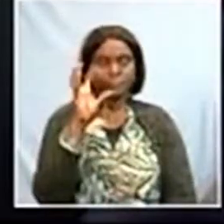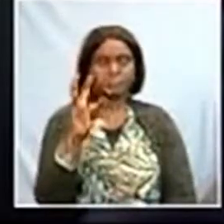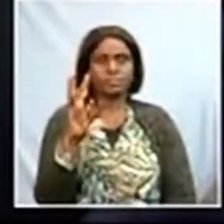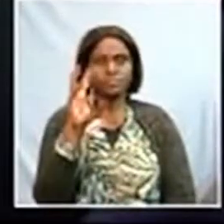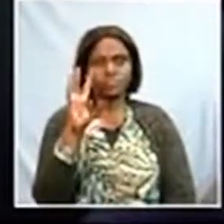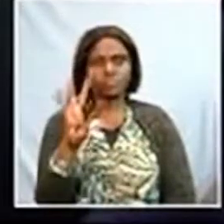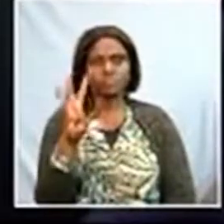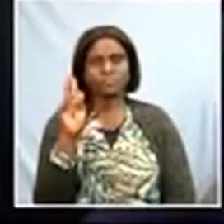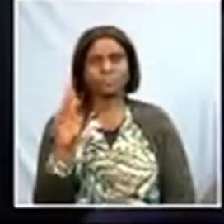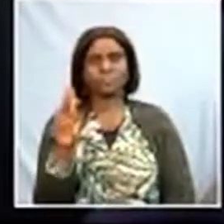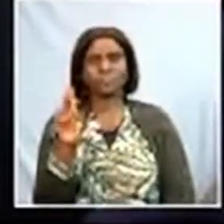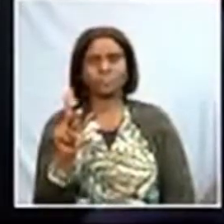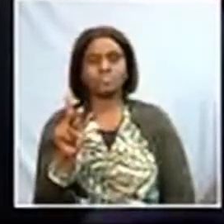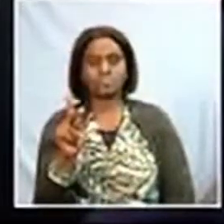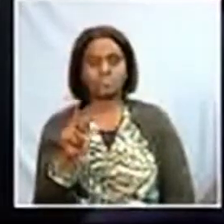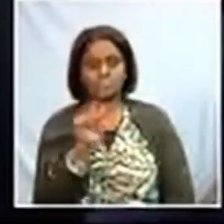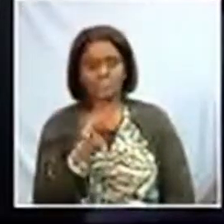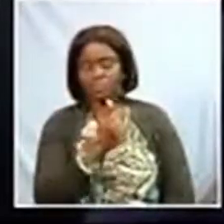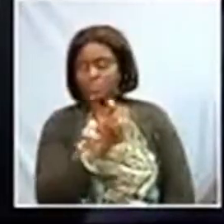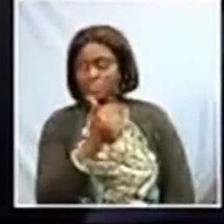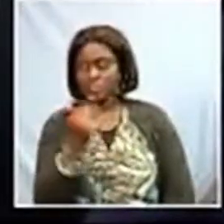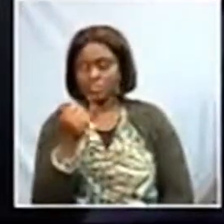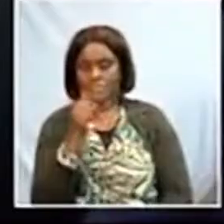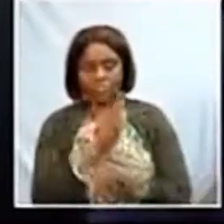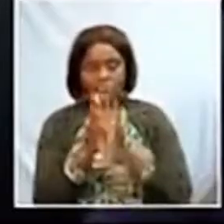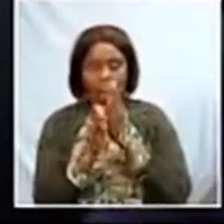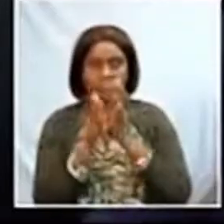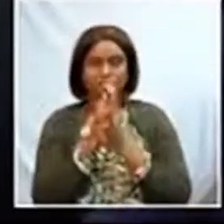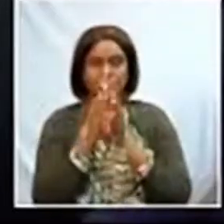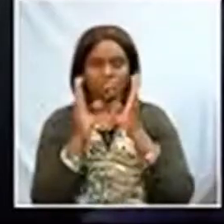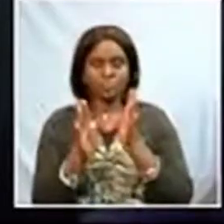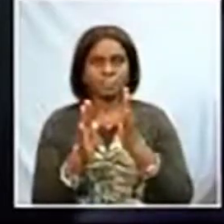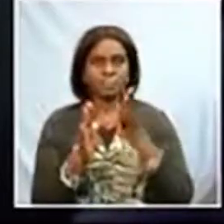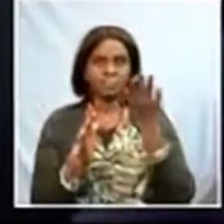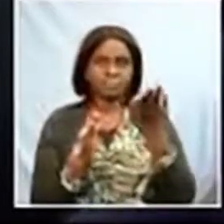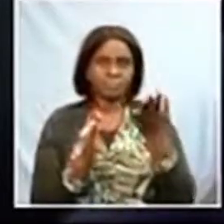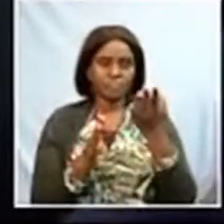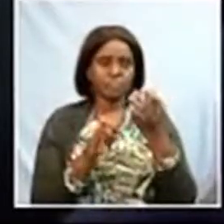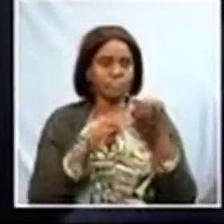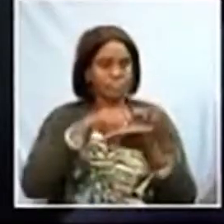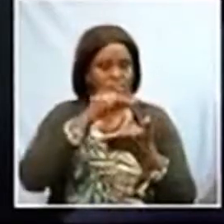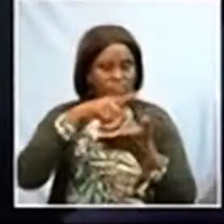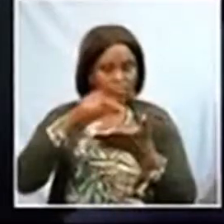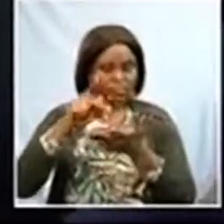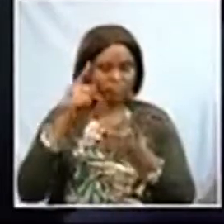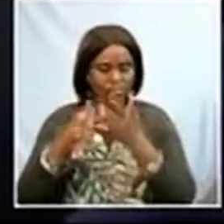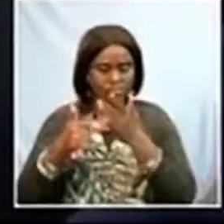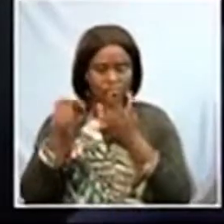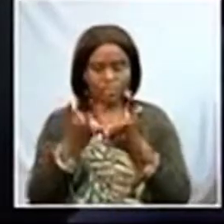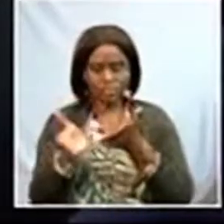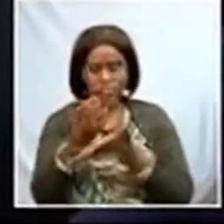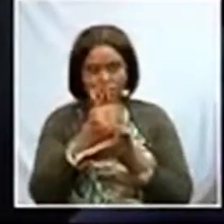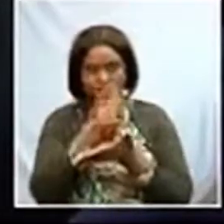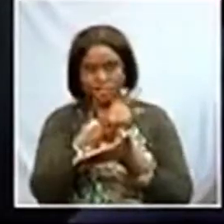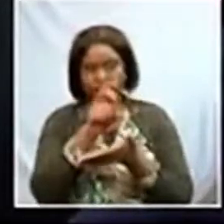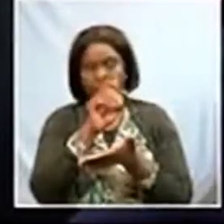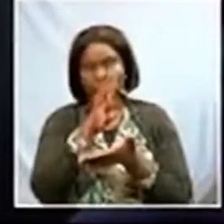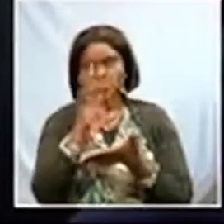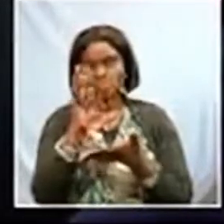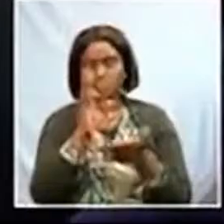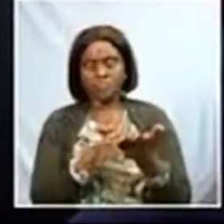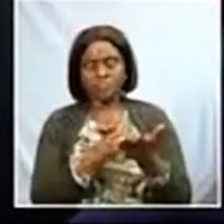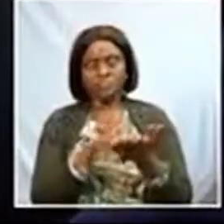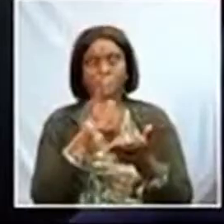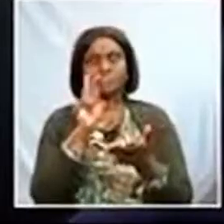149,864 kwacha, whilst the contractor, the advance payment that he collected was